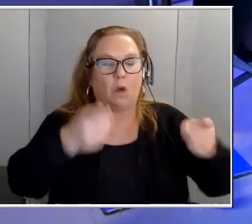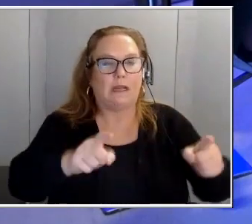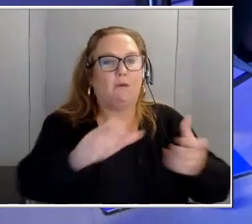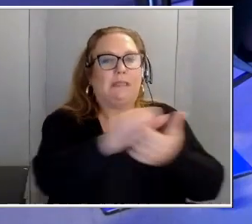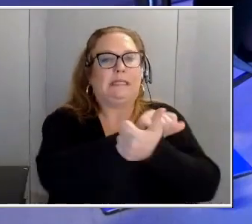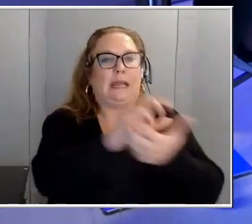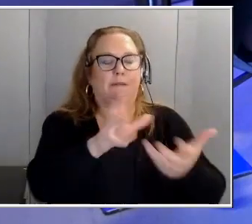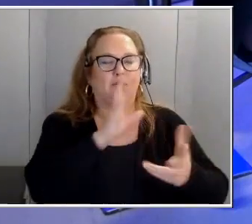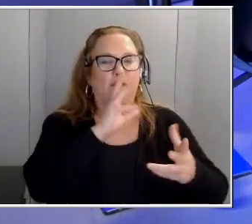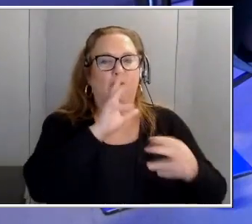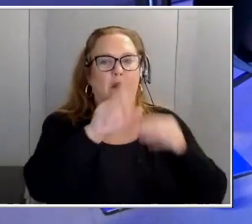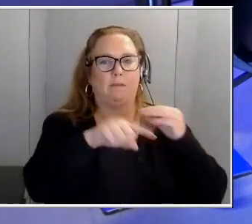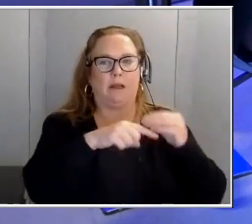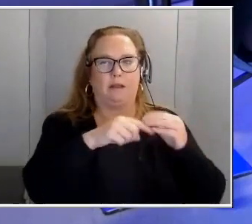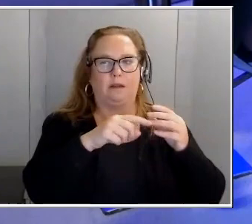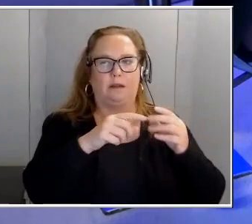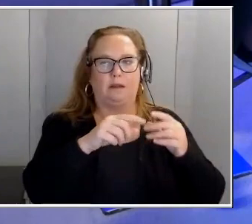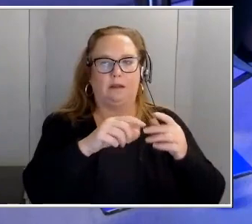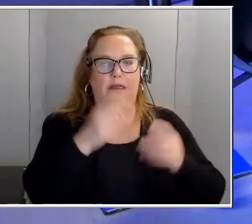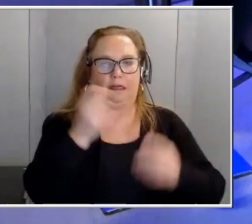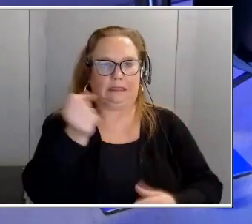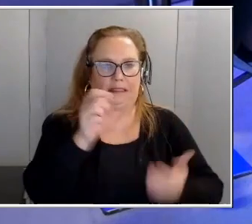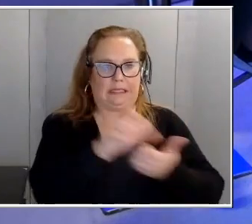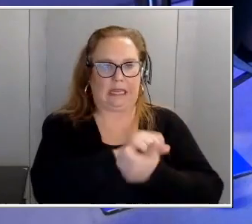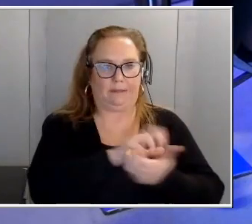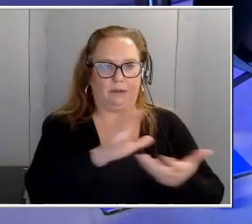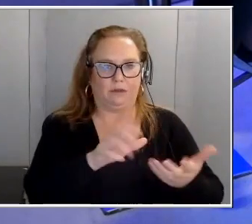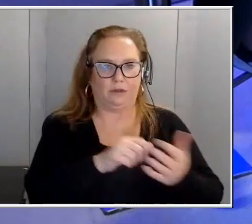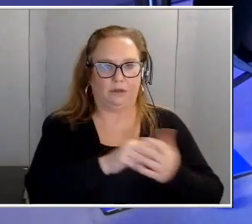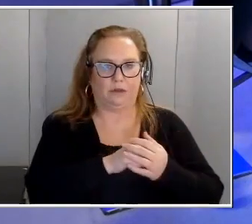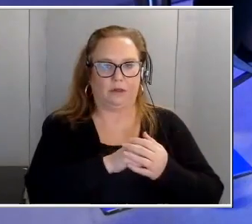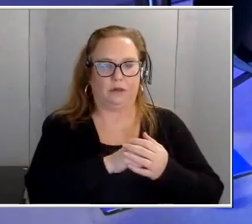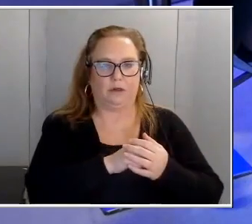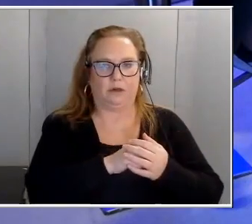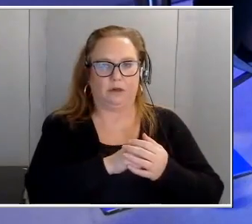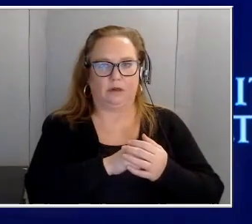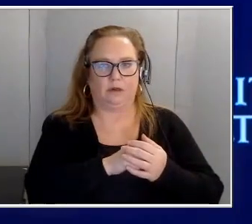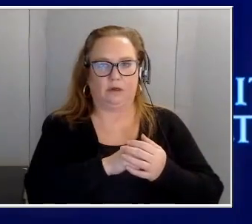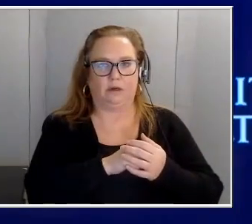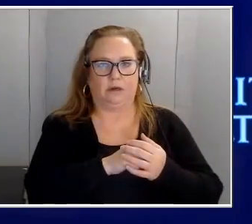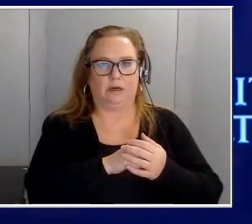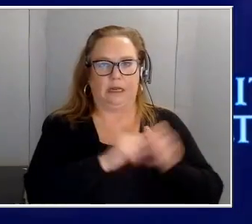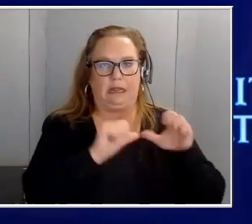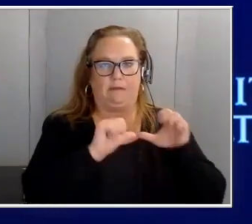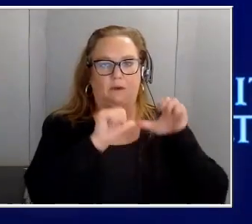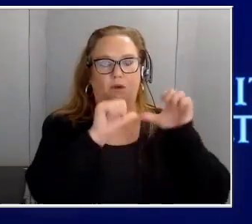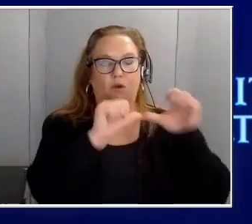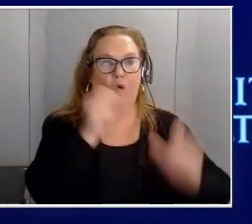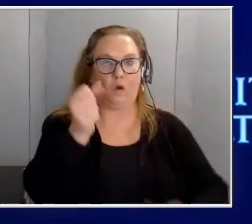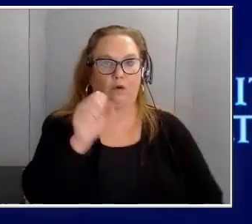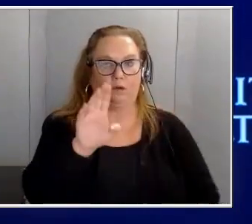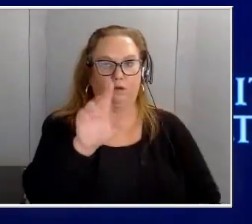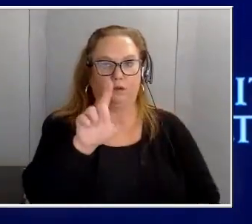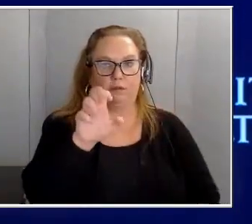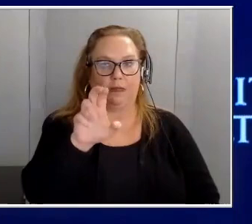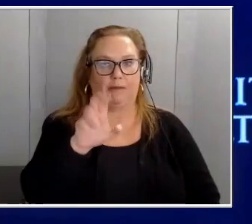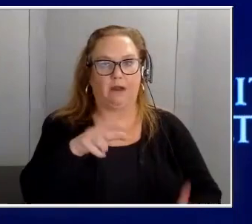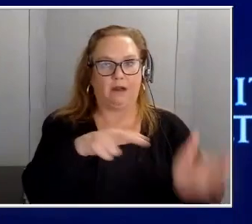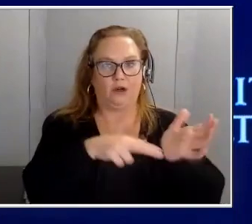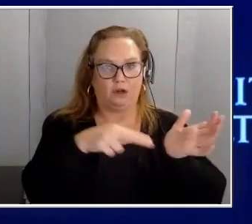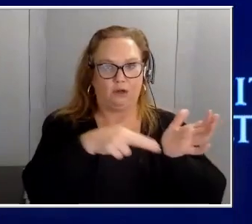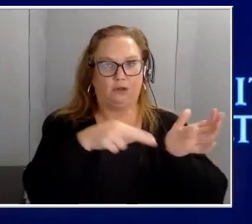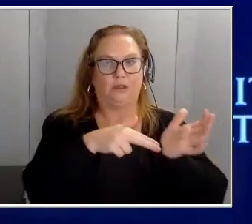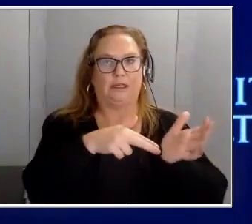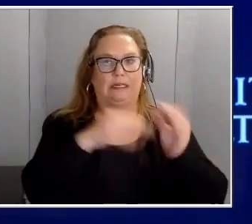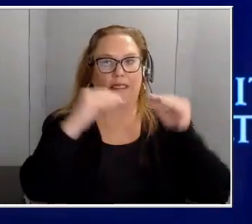talk about that. If you aren't doing that, it can cause some type of damage. What can it cause? If you do that chronically, so I have a lot of nurses and a lot of school teachers